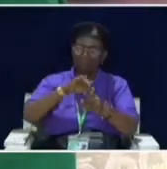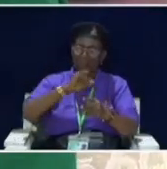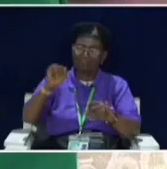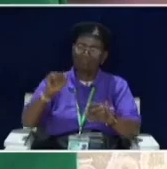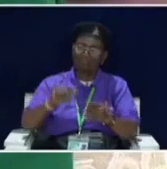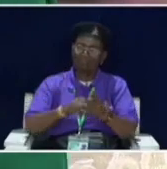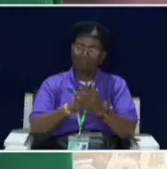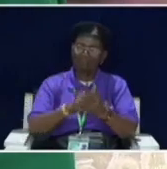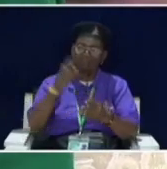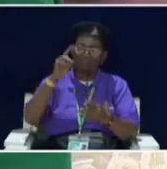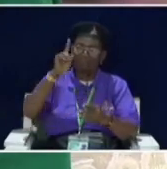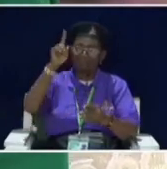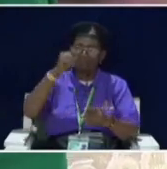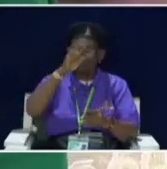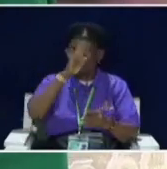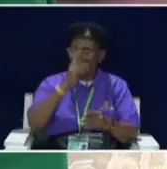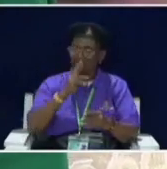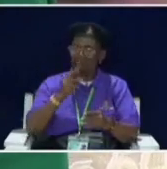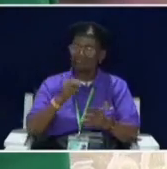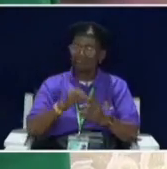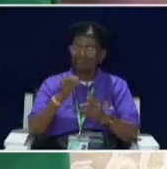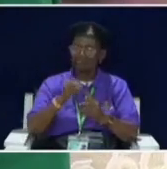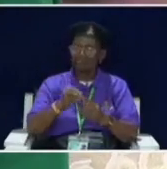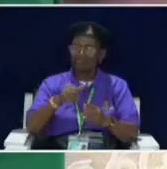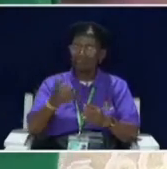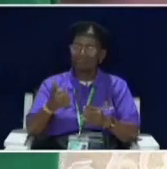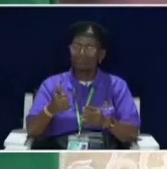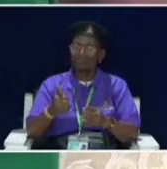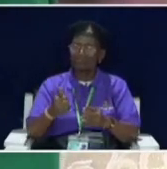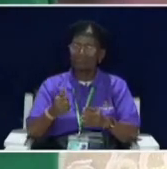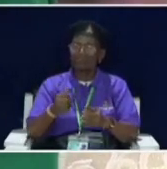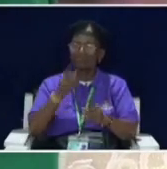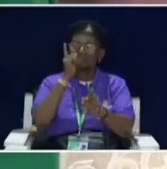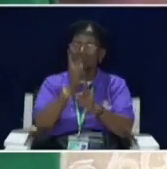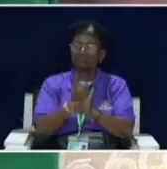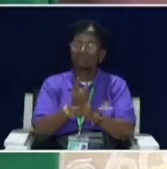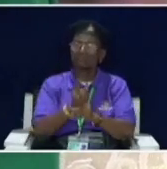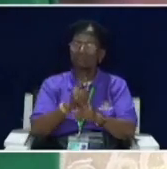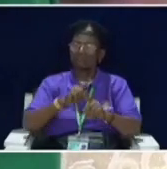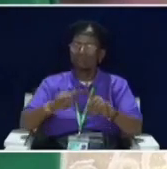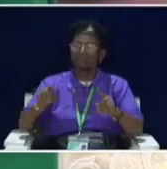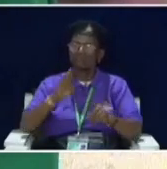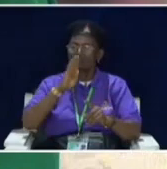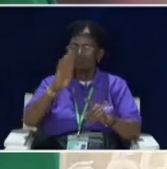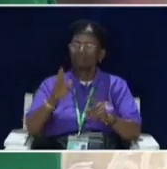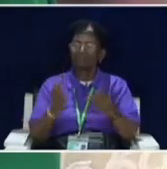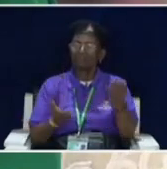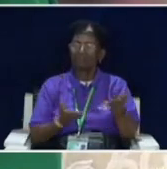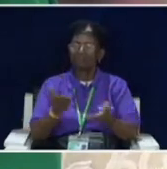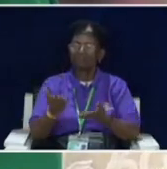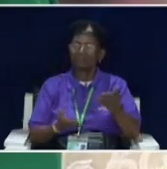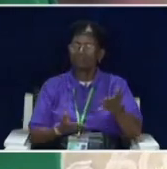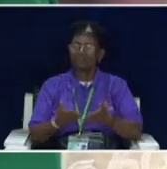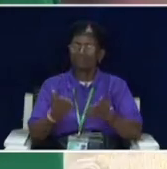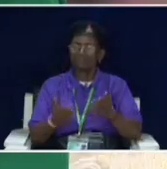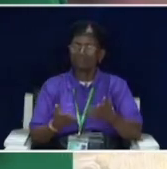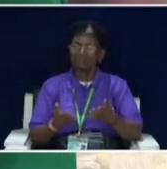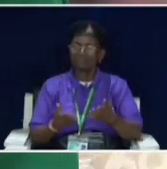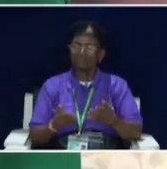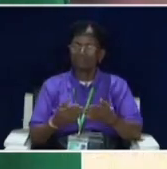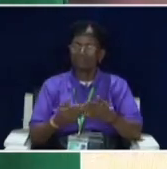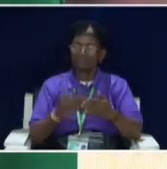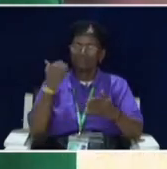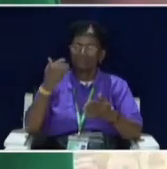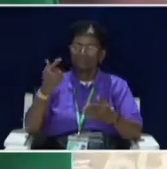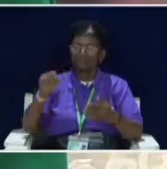one reason or another just can't be here. Àpá àwọn tí ò lè wá sí yìí fún ìdí kan àbí òmíràn. Before the